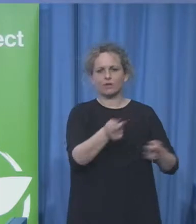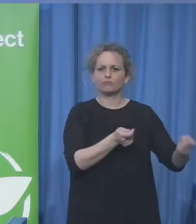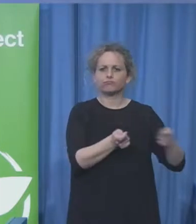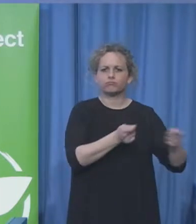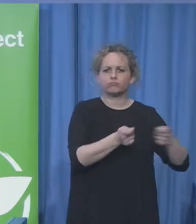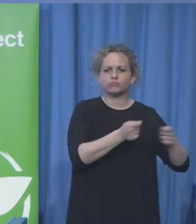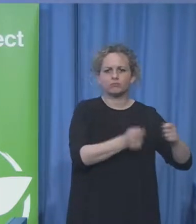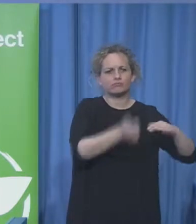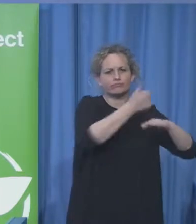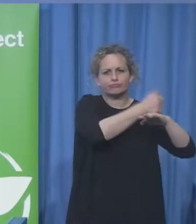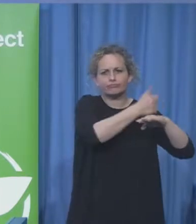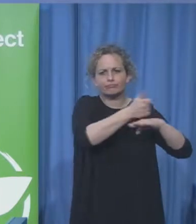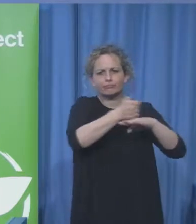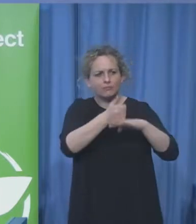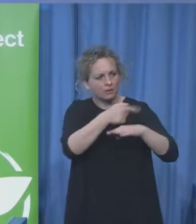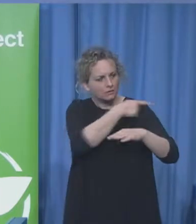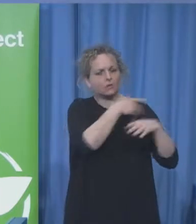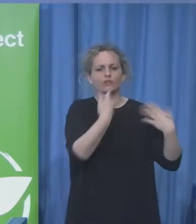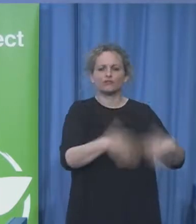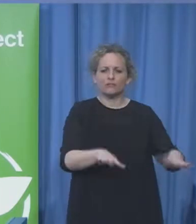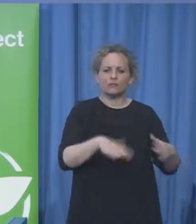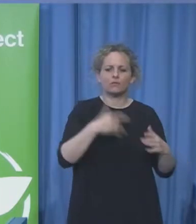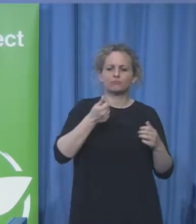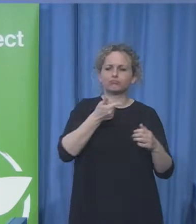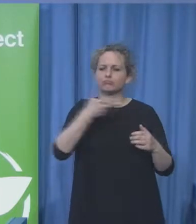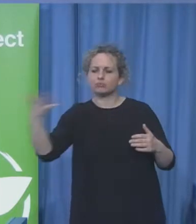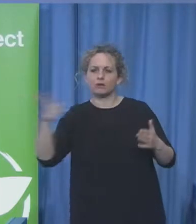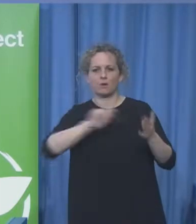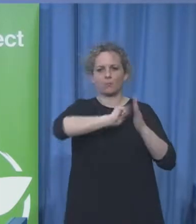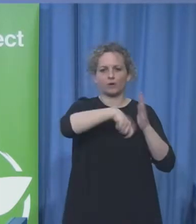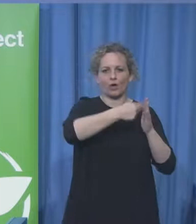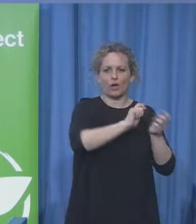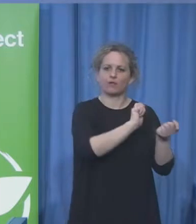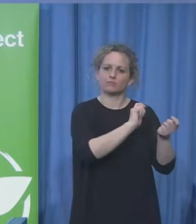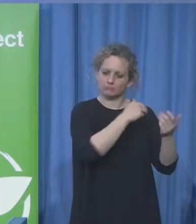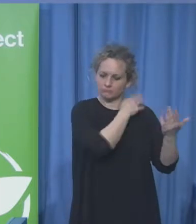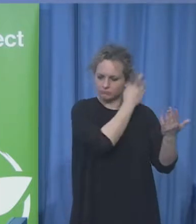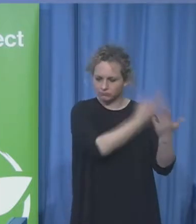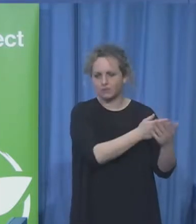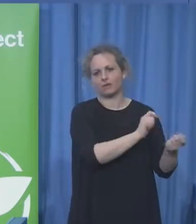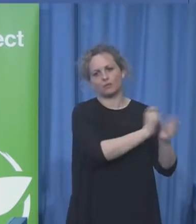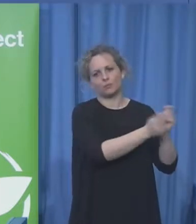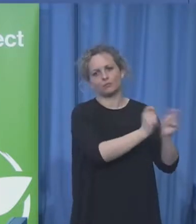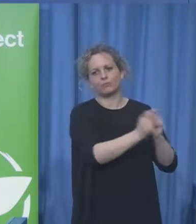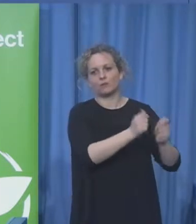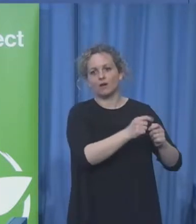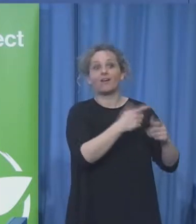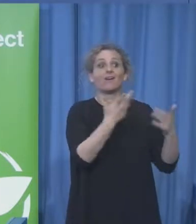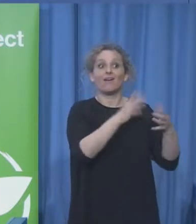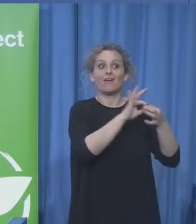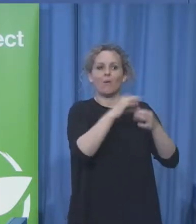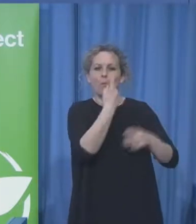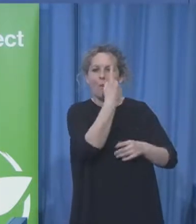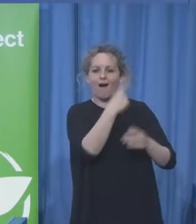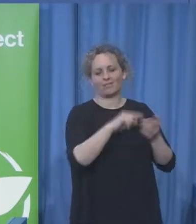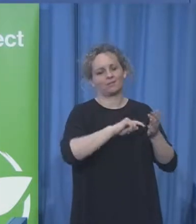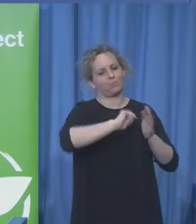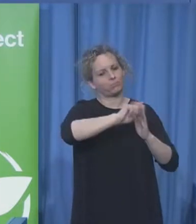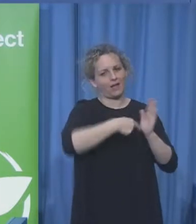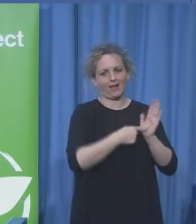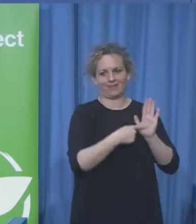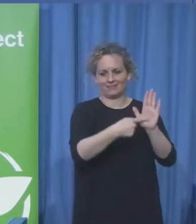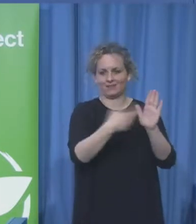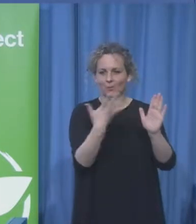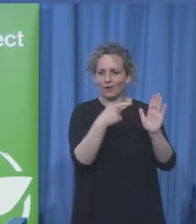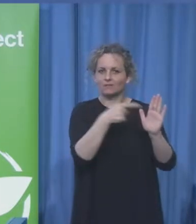Huasquila, and the accessible travel agency Ecuador for All. So let's listen to what she has to say. Well, thank you very much for the introduction